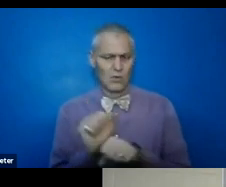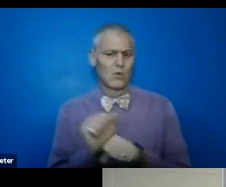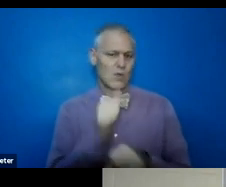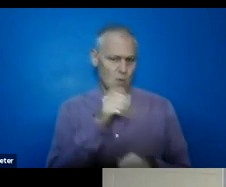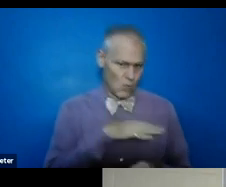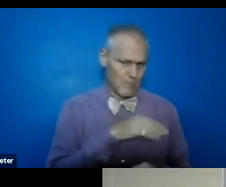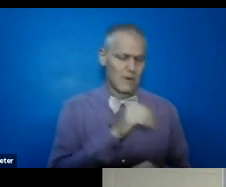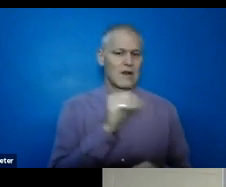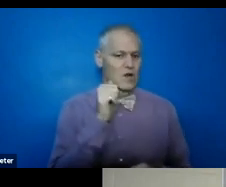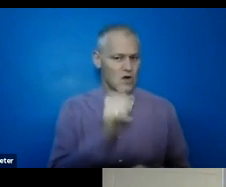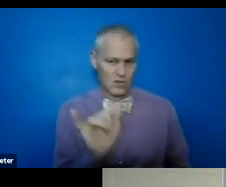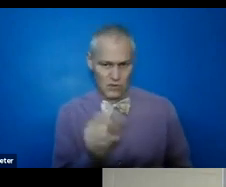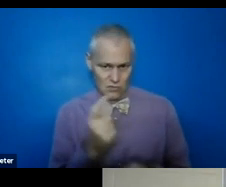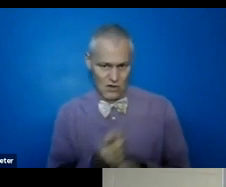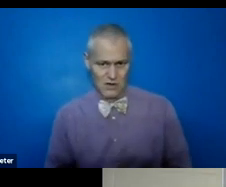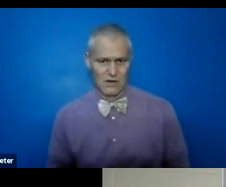well. Is that right?